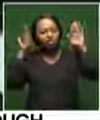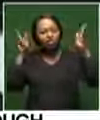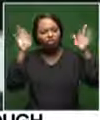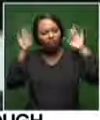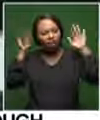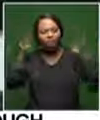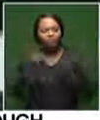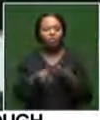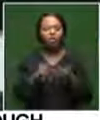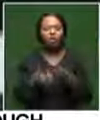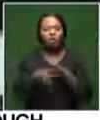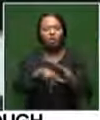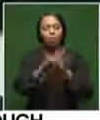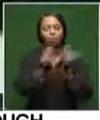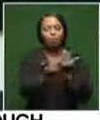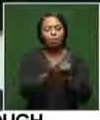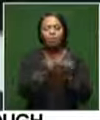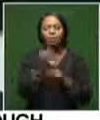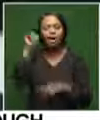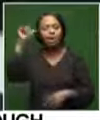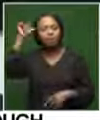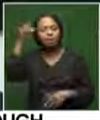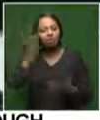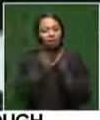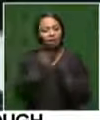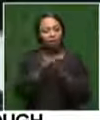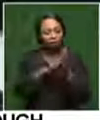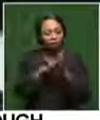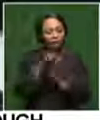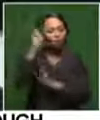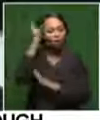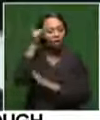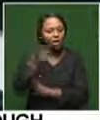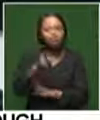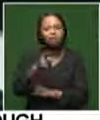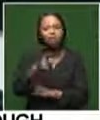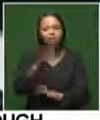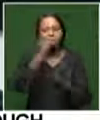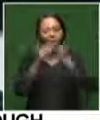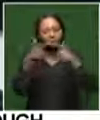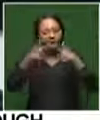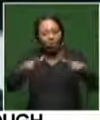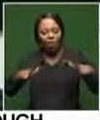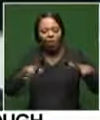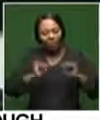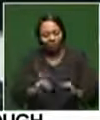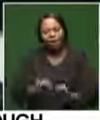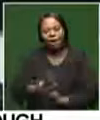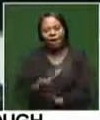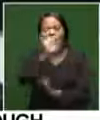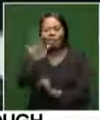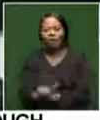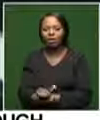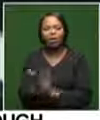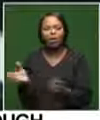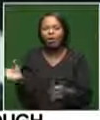adults can expand their knowledge in learning common phrases in Africa. So the app is quite for all ages,